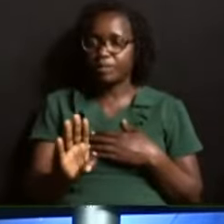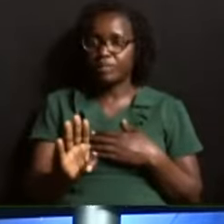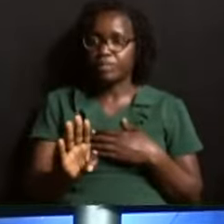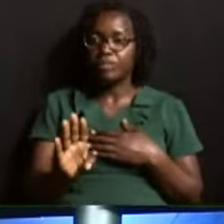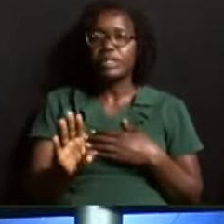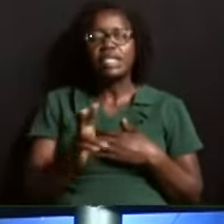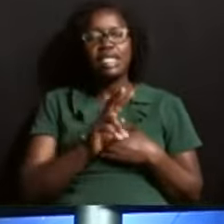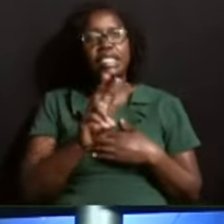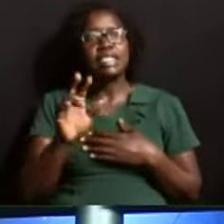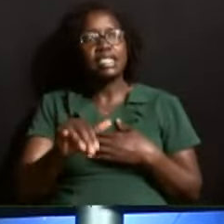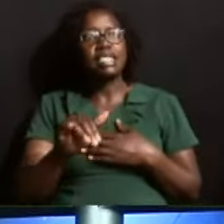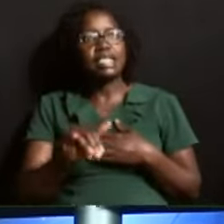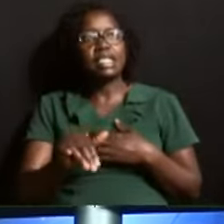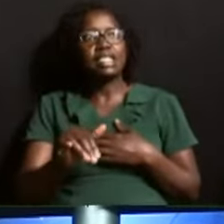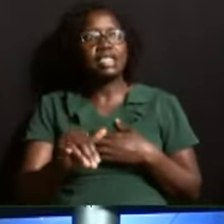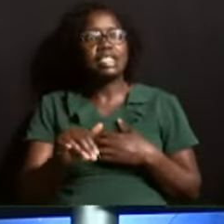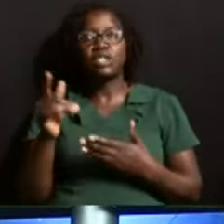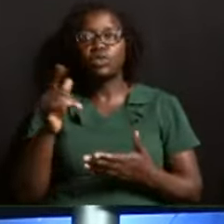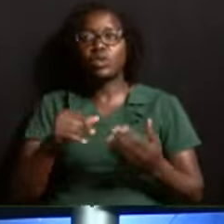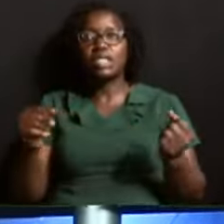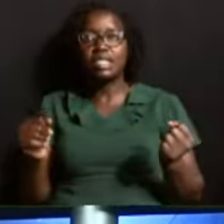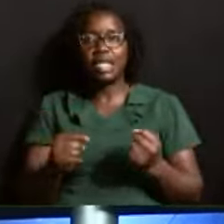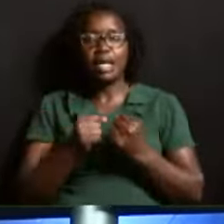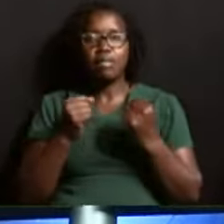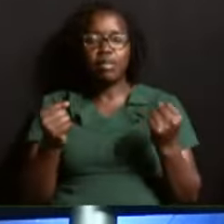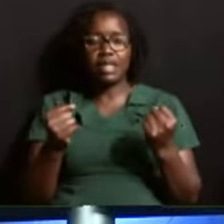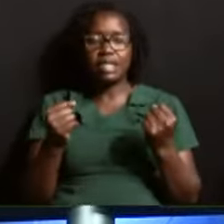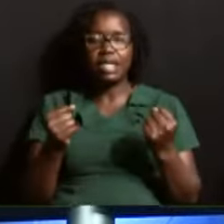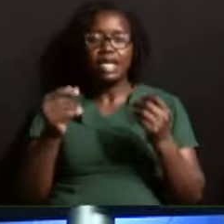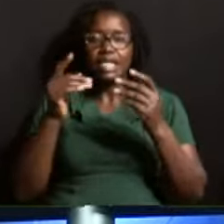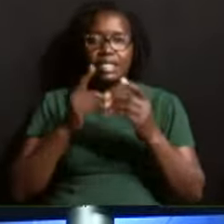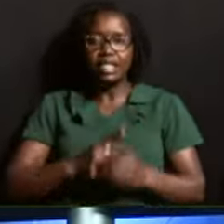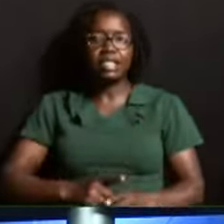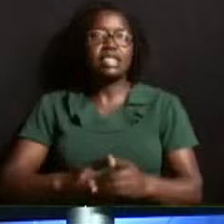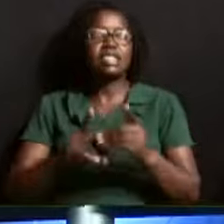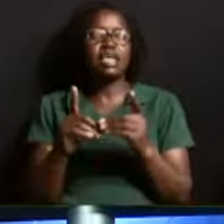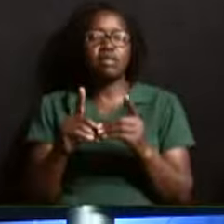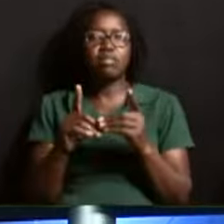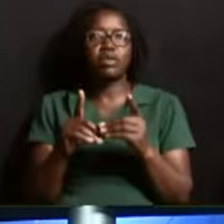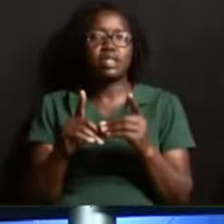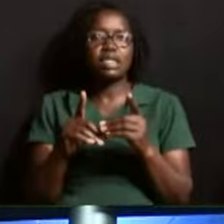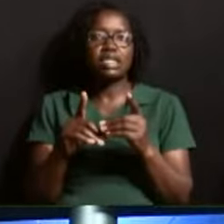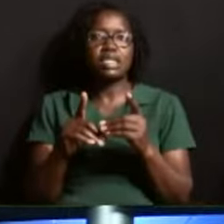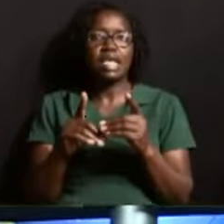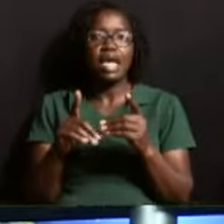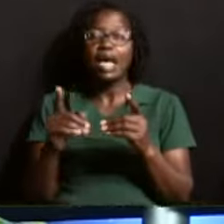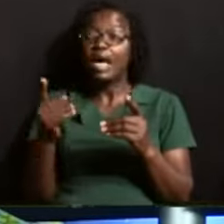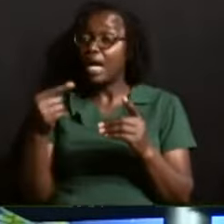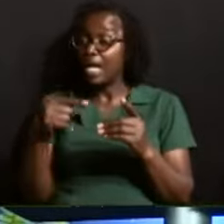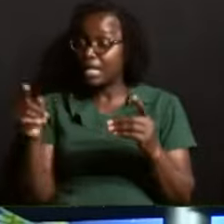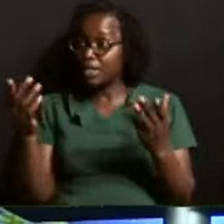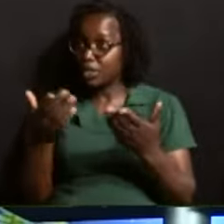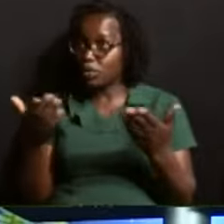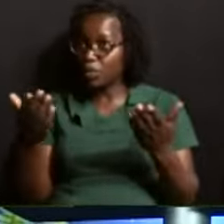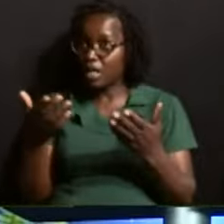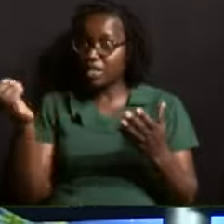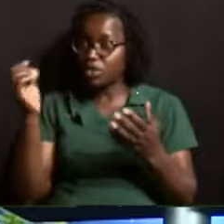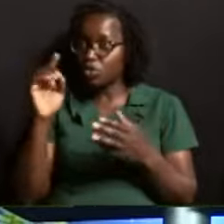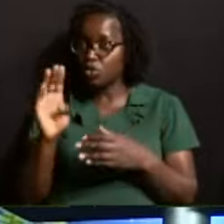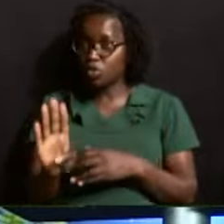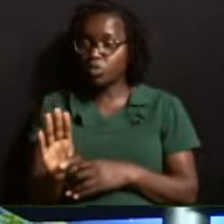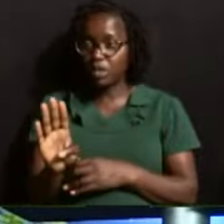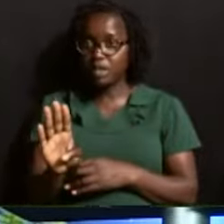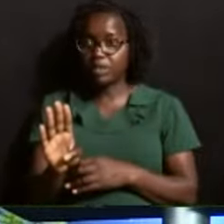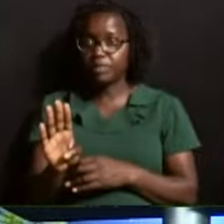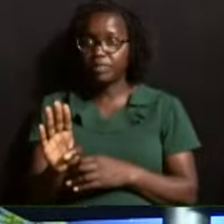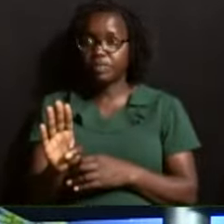see that this is what has happened. The disciples are right where they ought